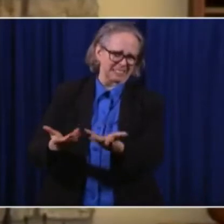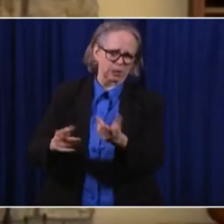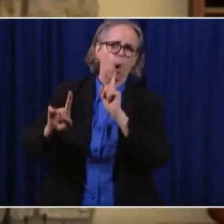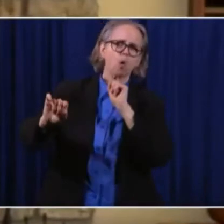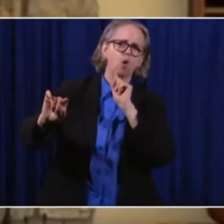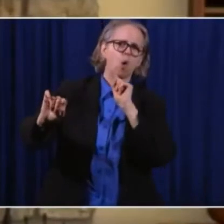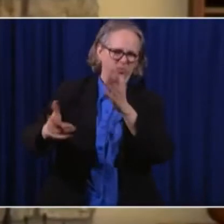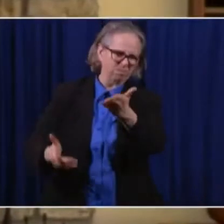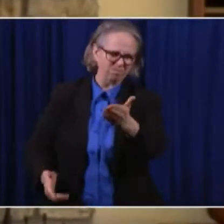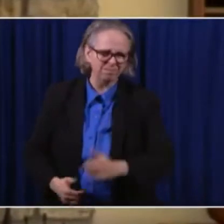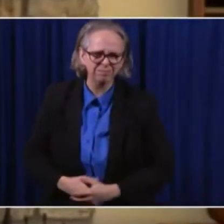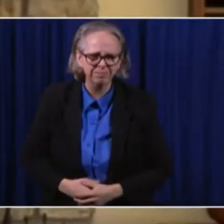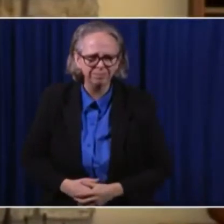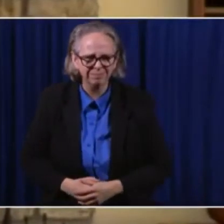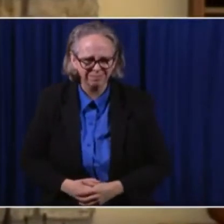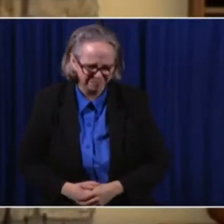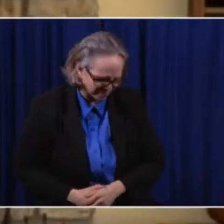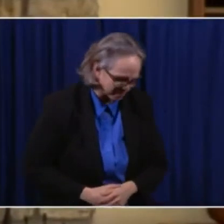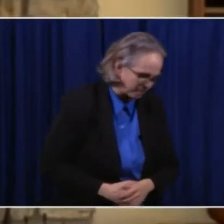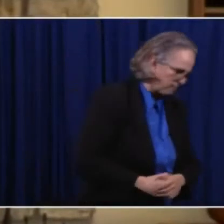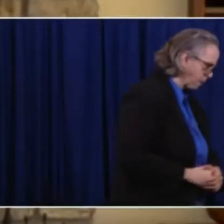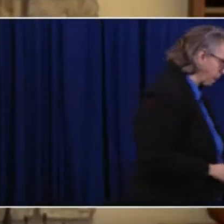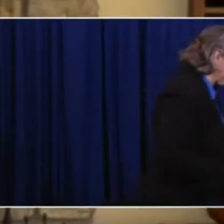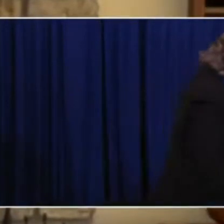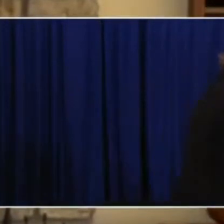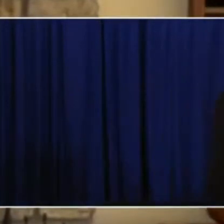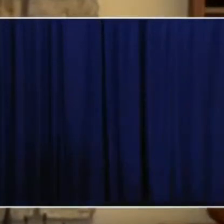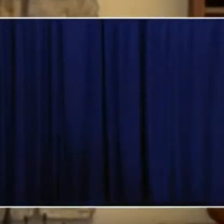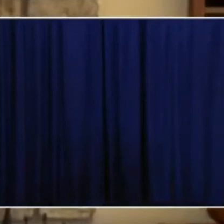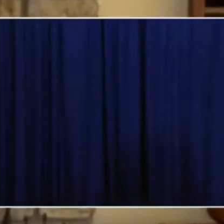Desiree Goslin at WKBN in Youngstown.